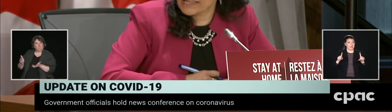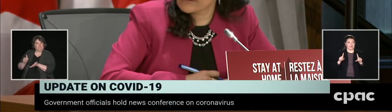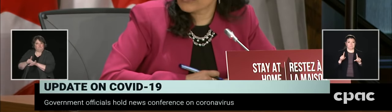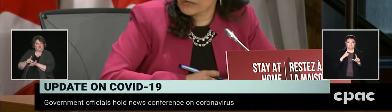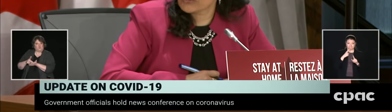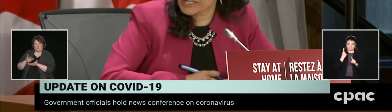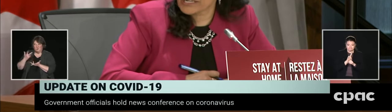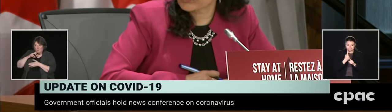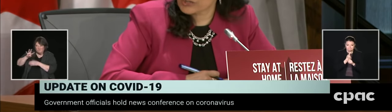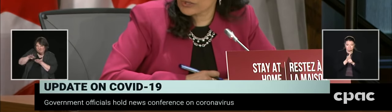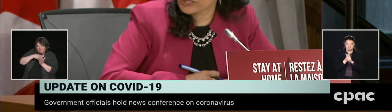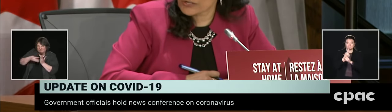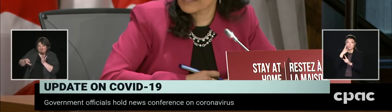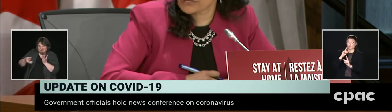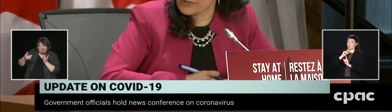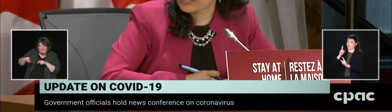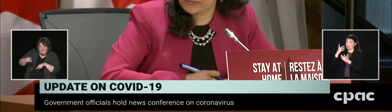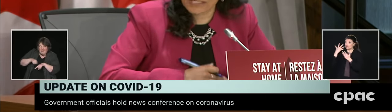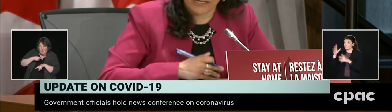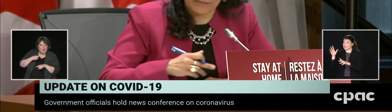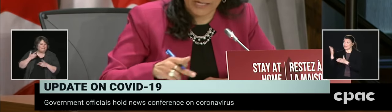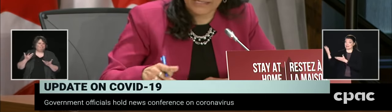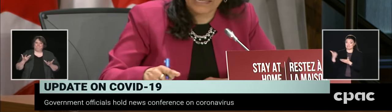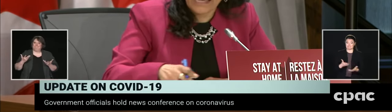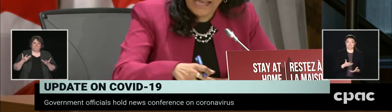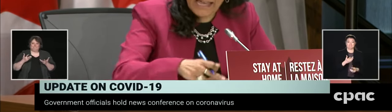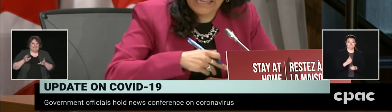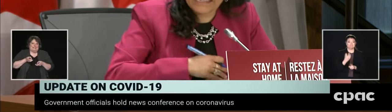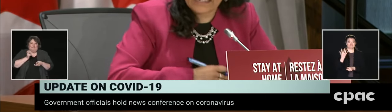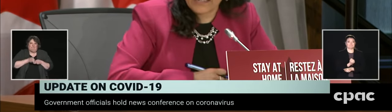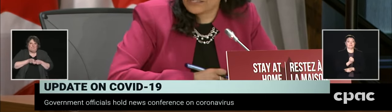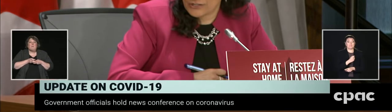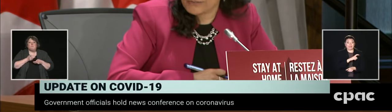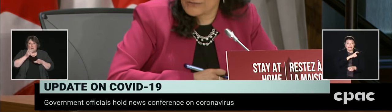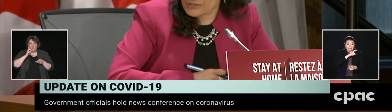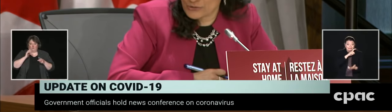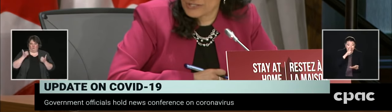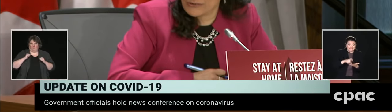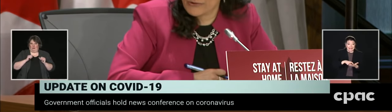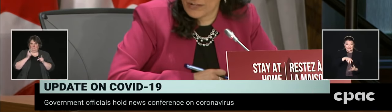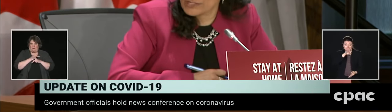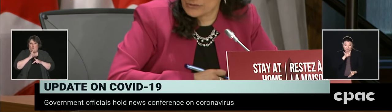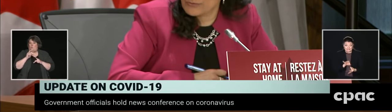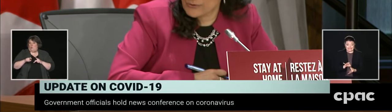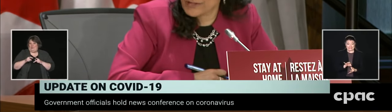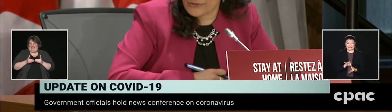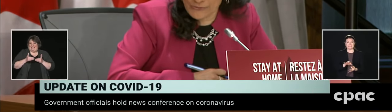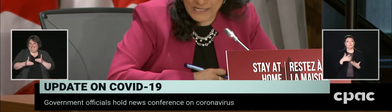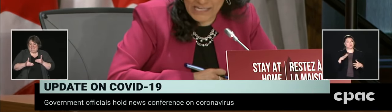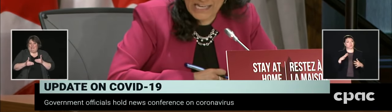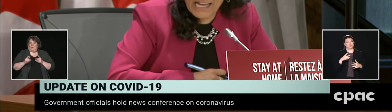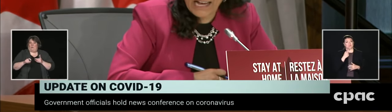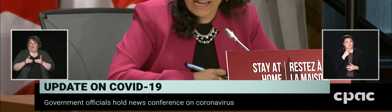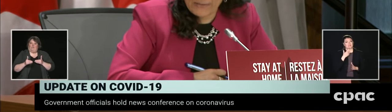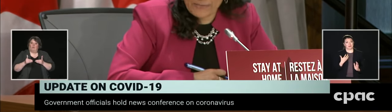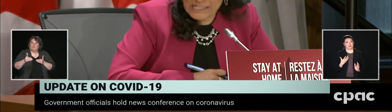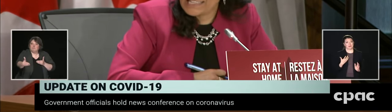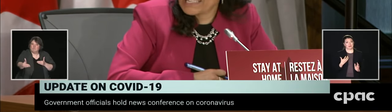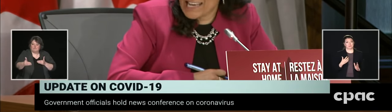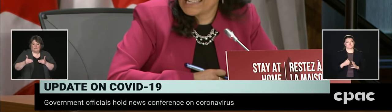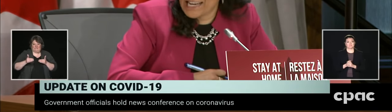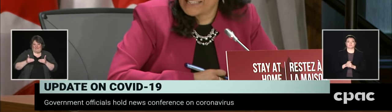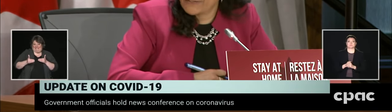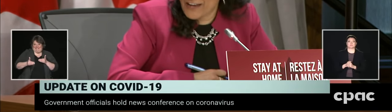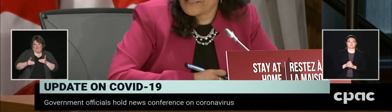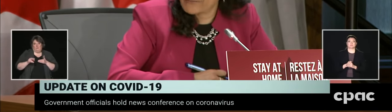I will say that we are working on short-term and long-term timelines. And in terms of the short-term, we've got 2.3